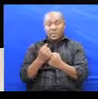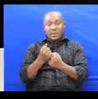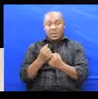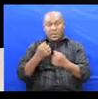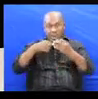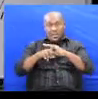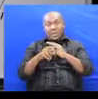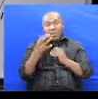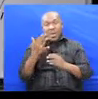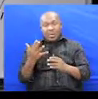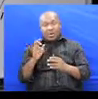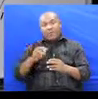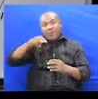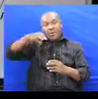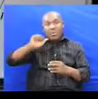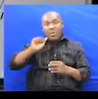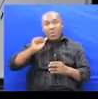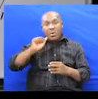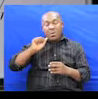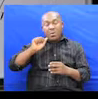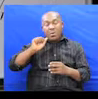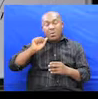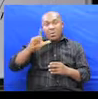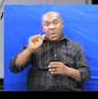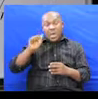in molarity. Therefore, molarity